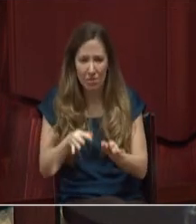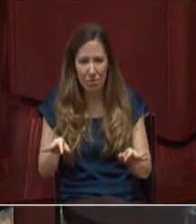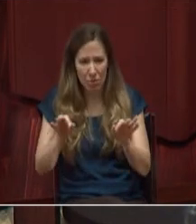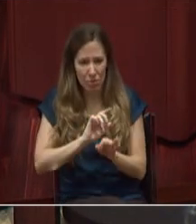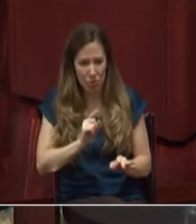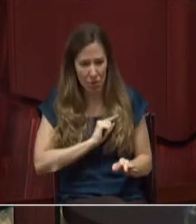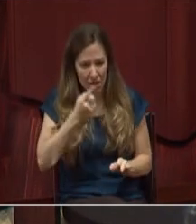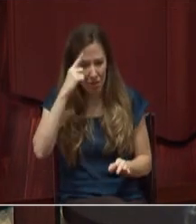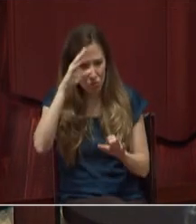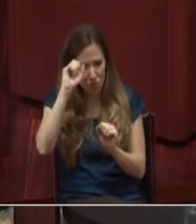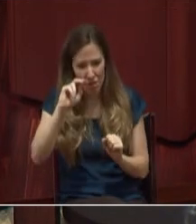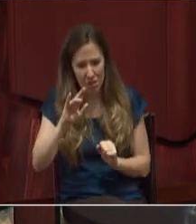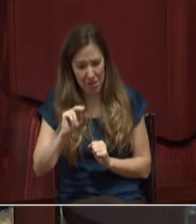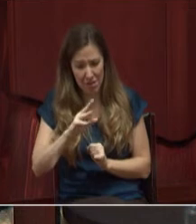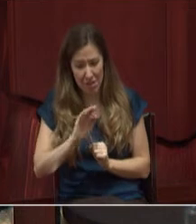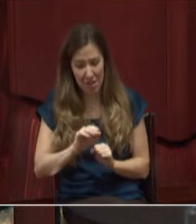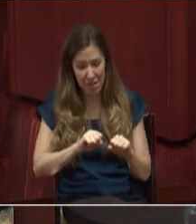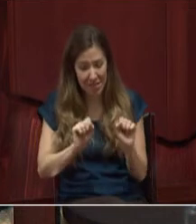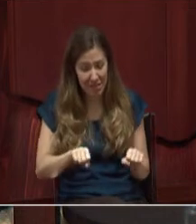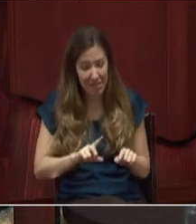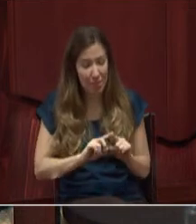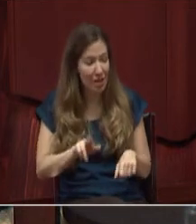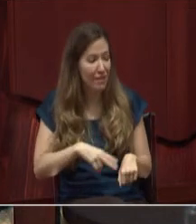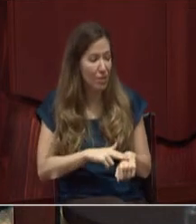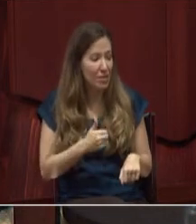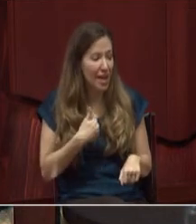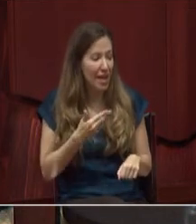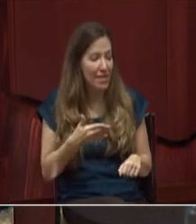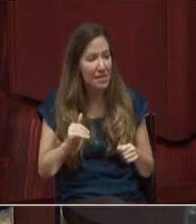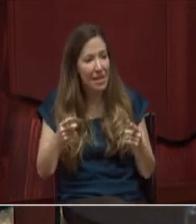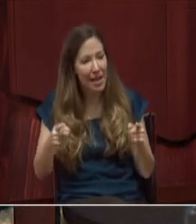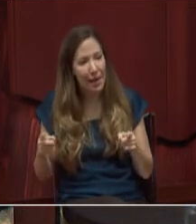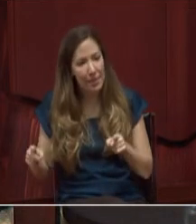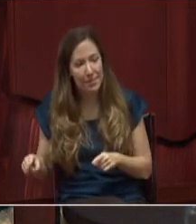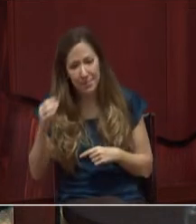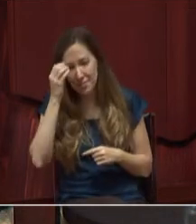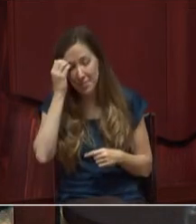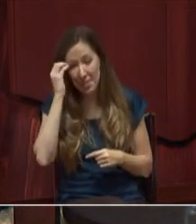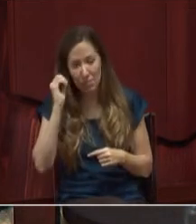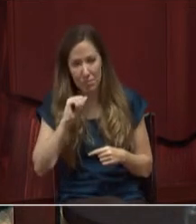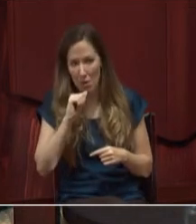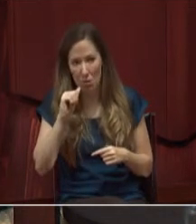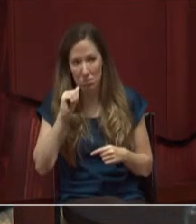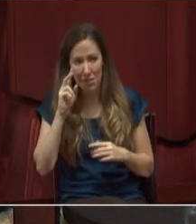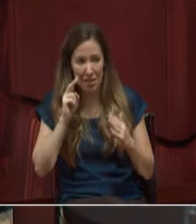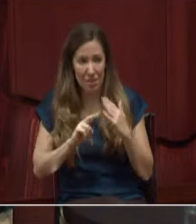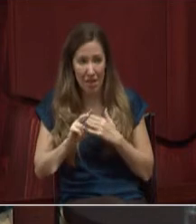President Nixon and the system. But, of course, there are things that happen that you don't anticipate,